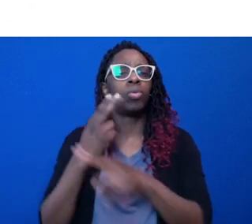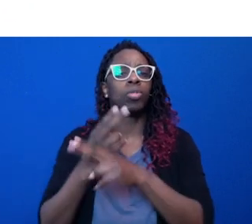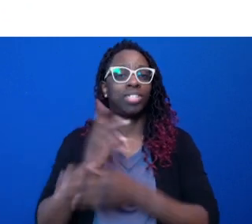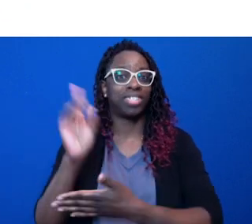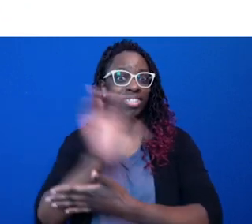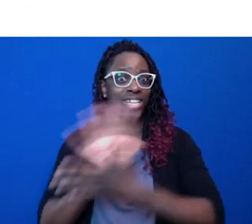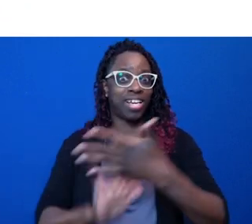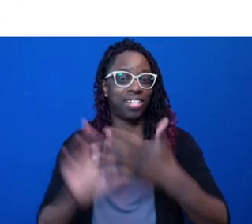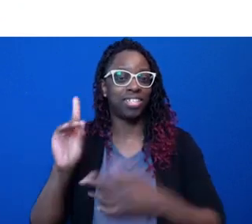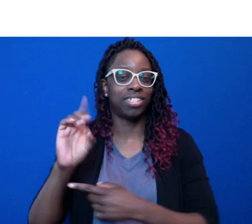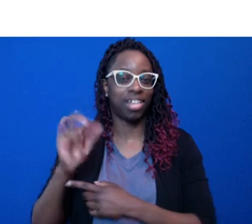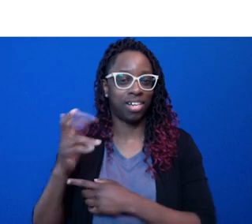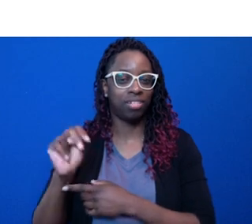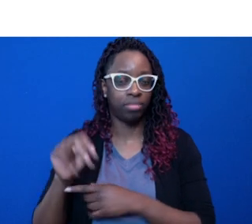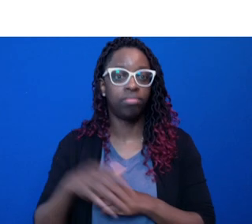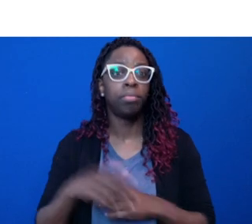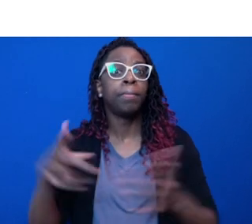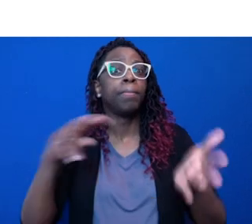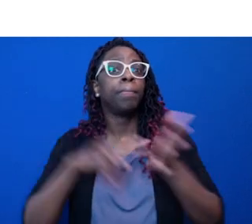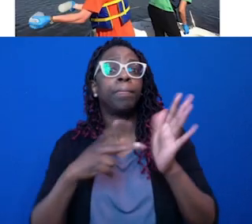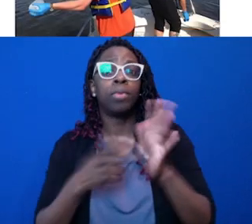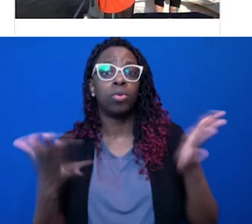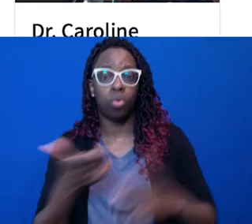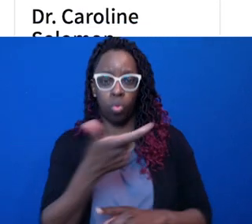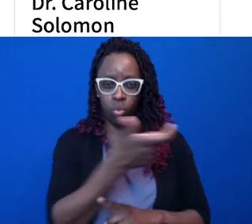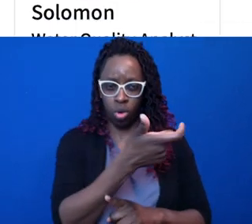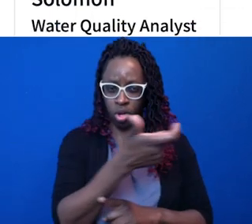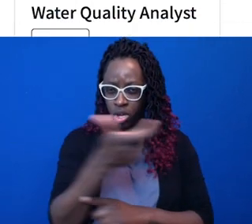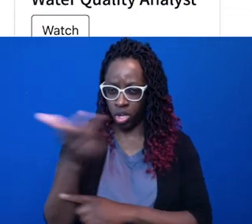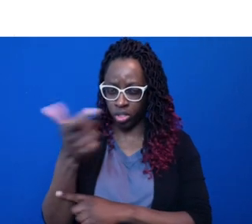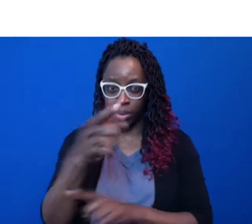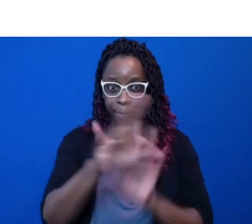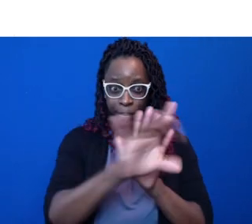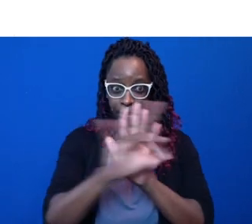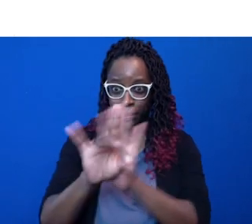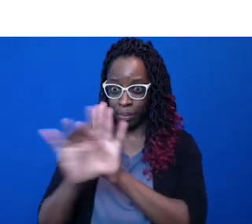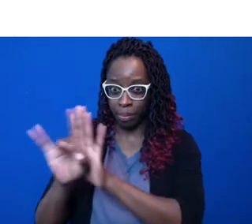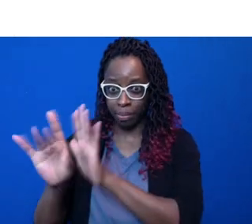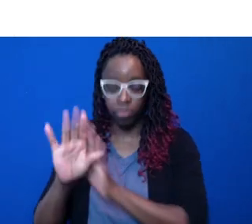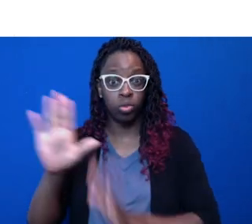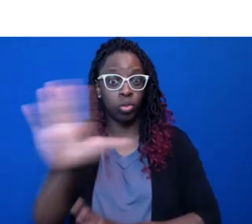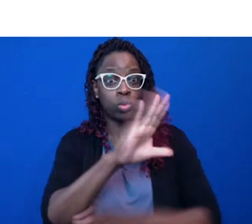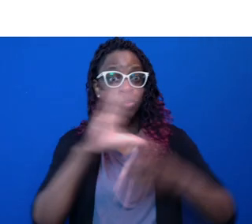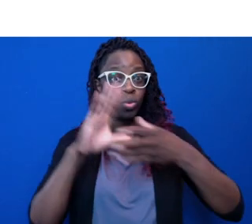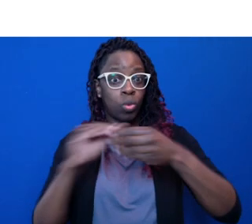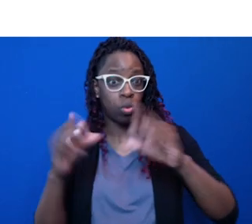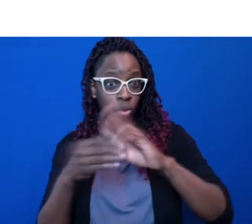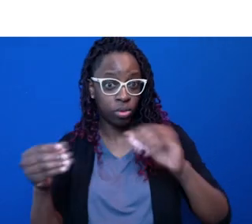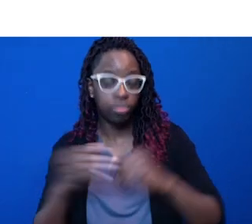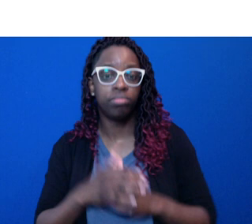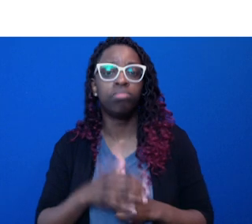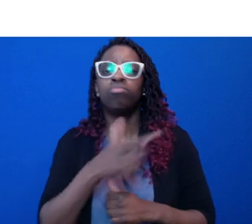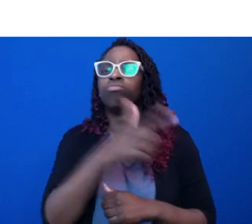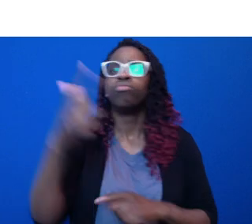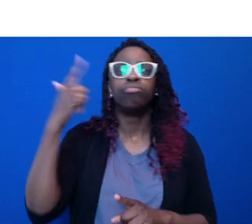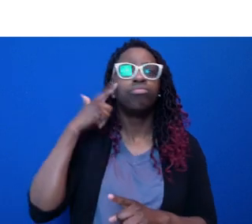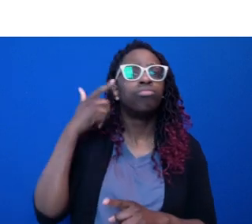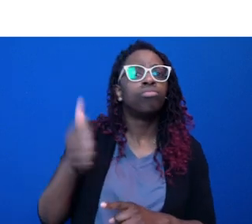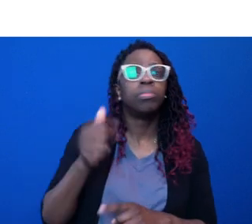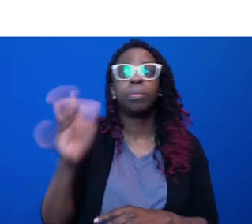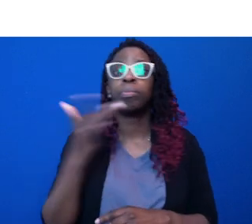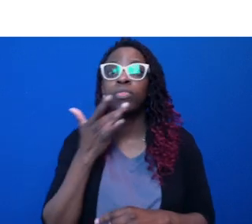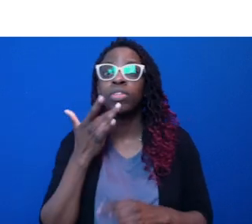Design for Learning features are incorporated into each episode. After selecting a story, you can personalize your